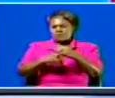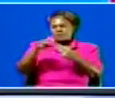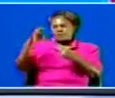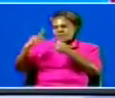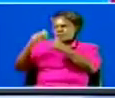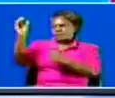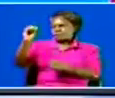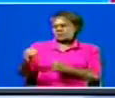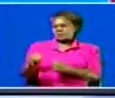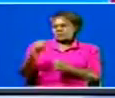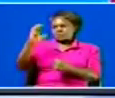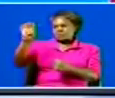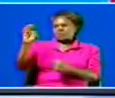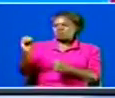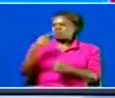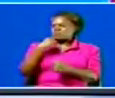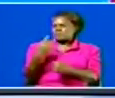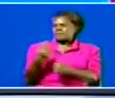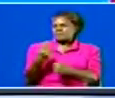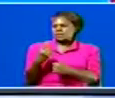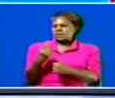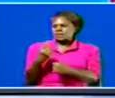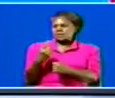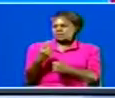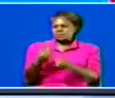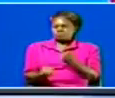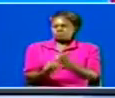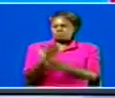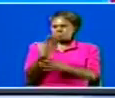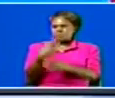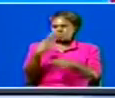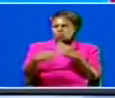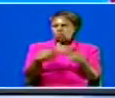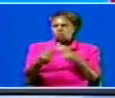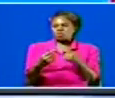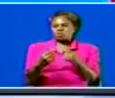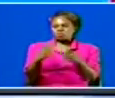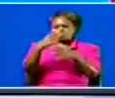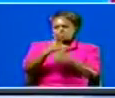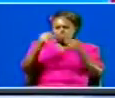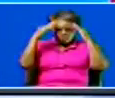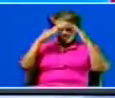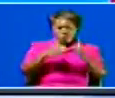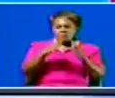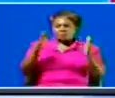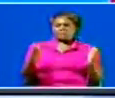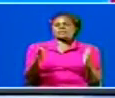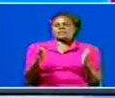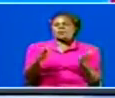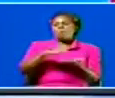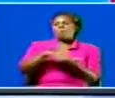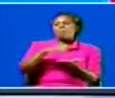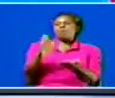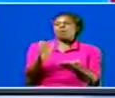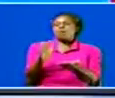The firm's CEO Rakesh Rao noted that the product innovation will continue to be the company's main priority, while focusing more